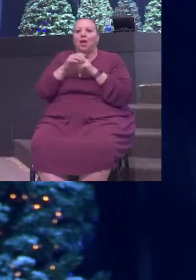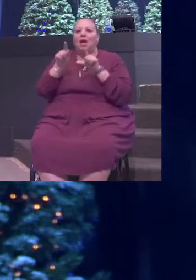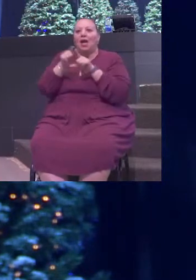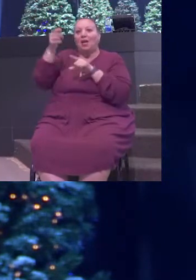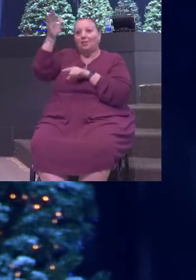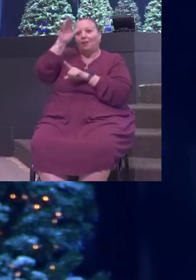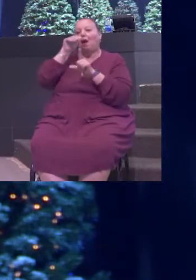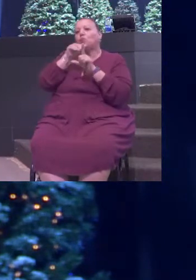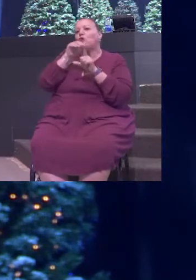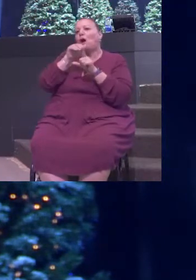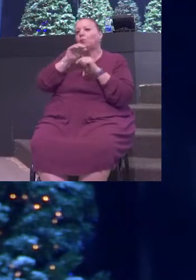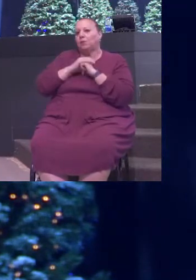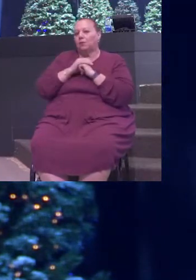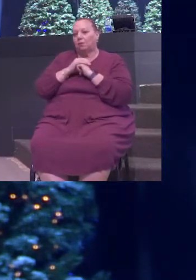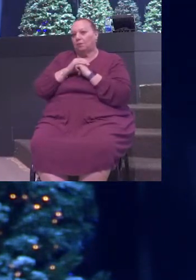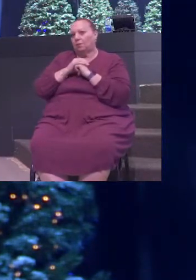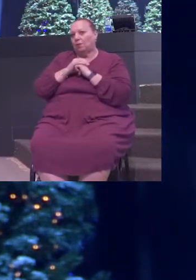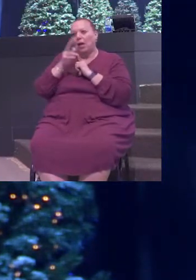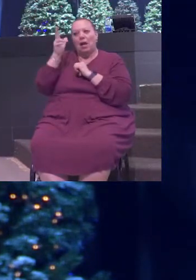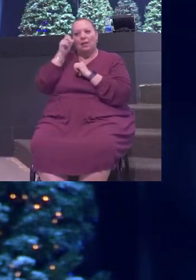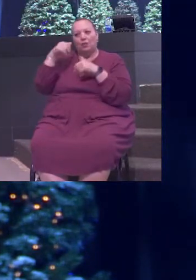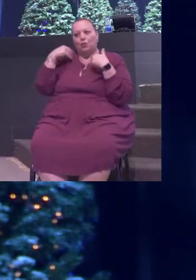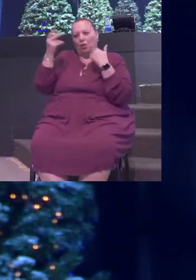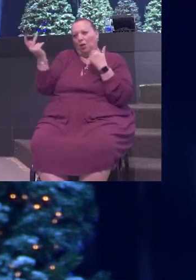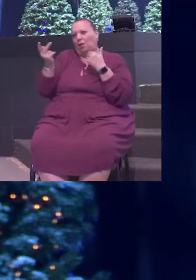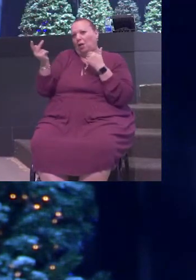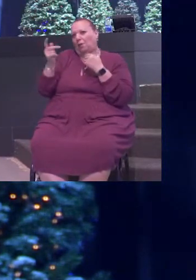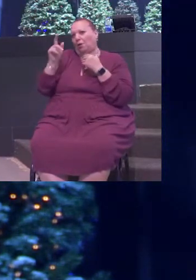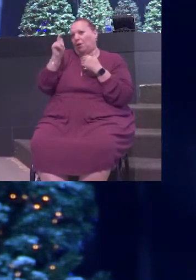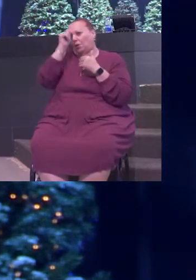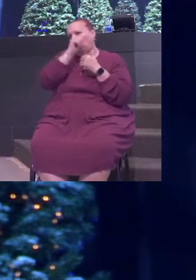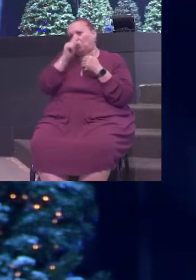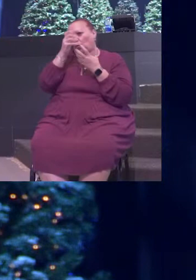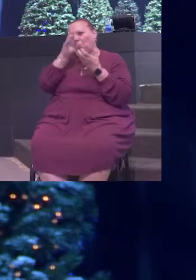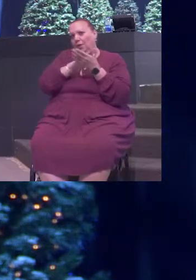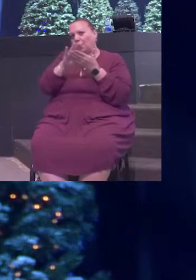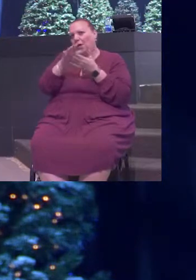God prompts. He said, I listened to a young couple in Target